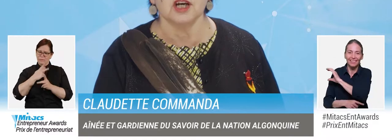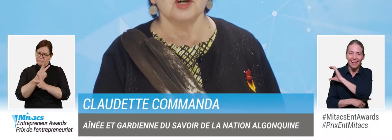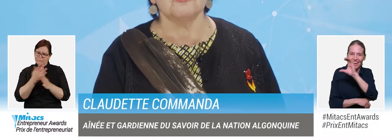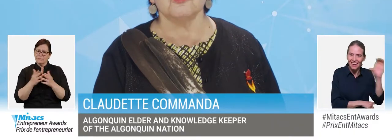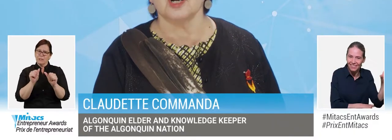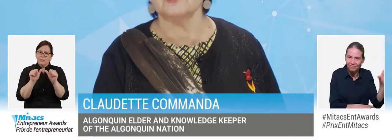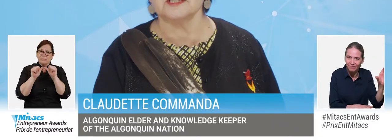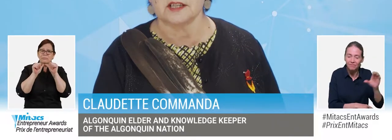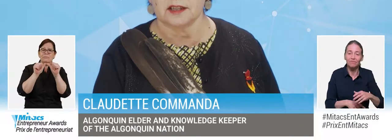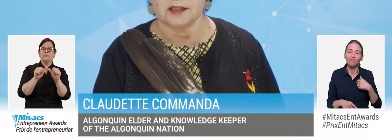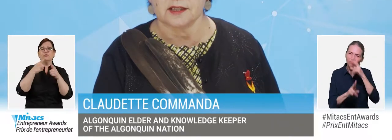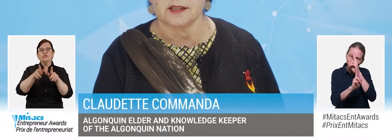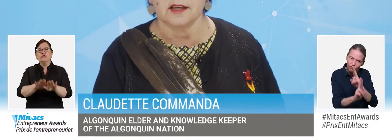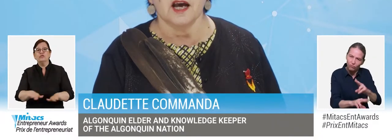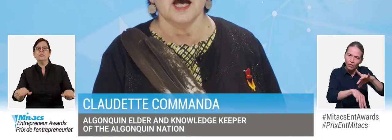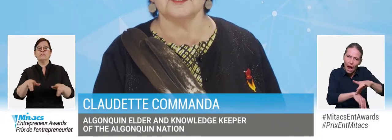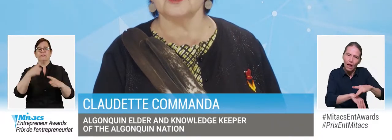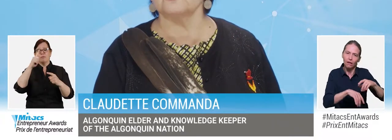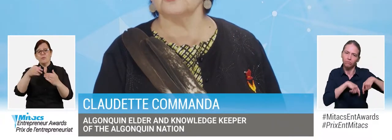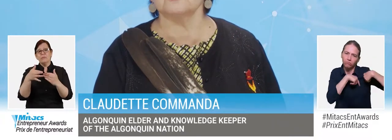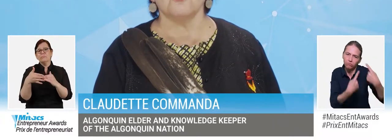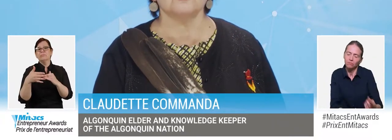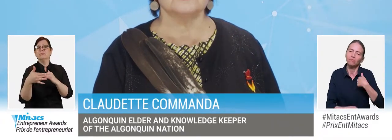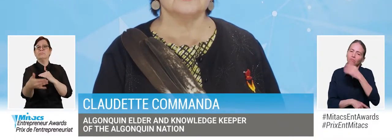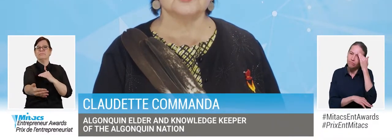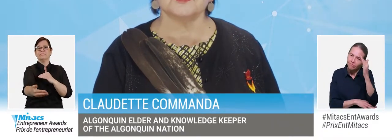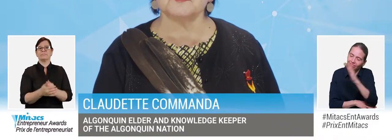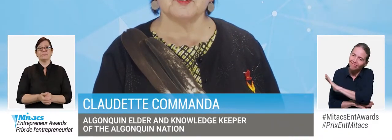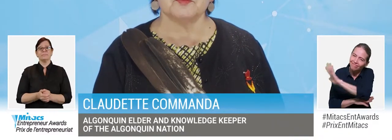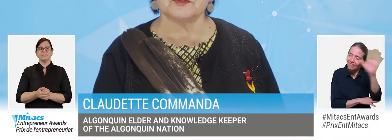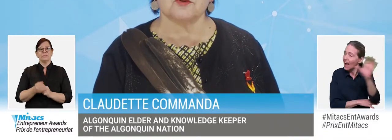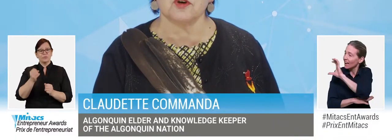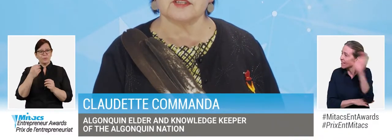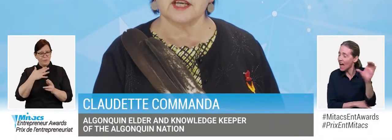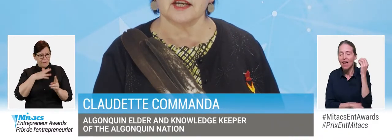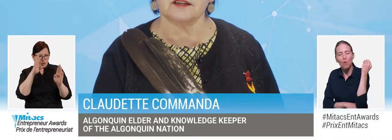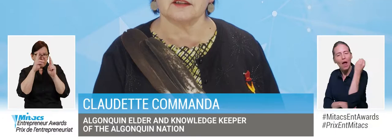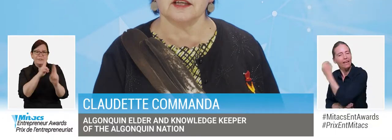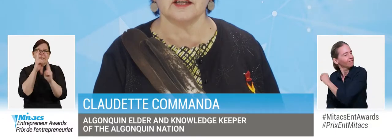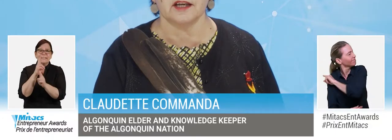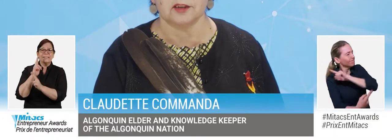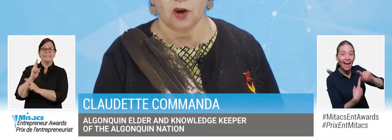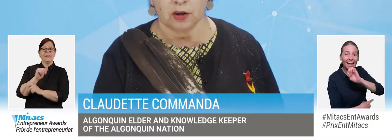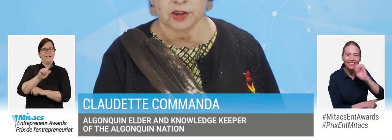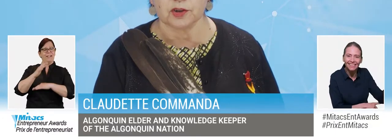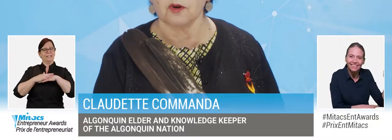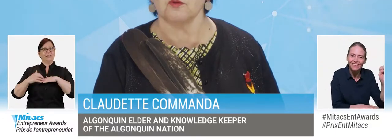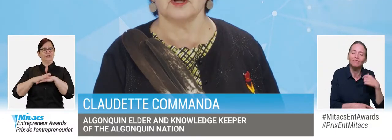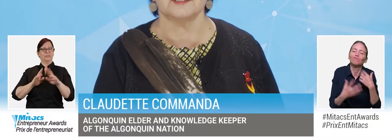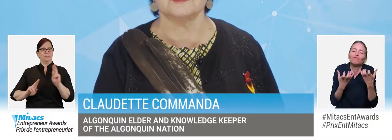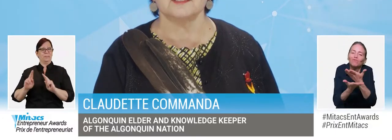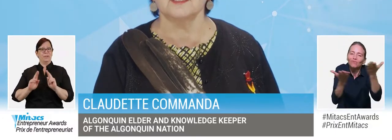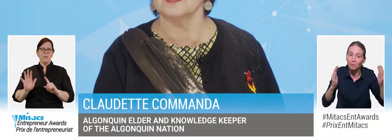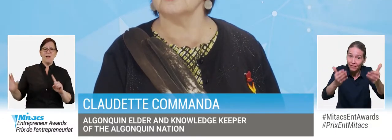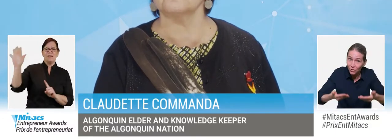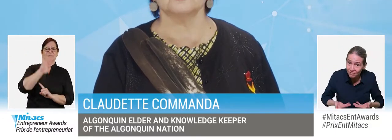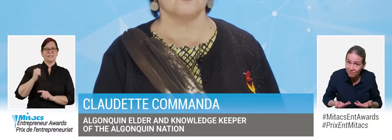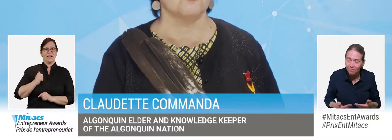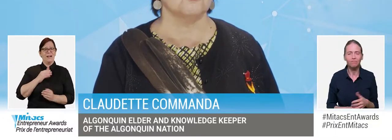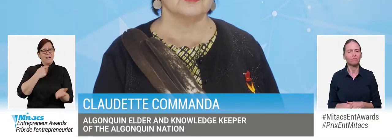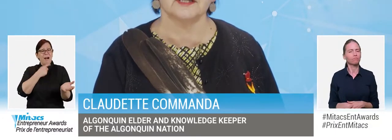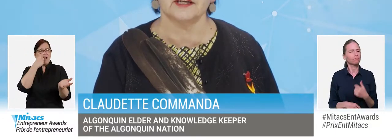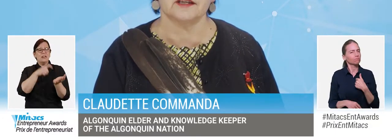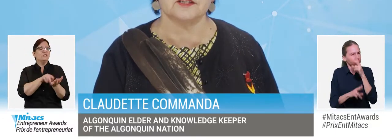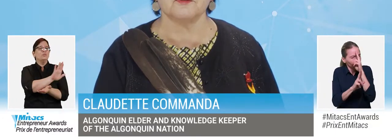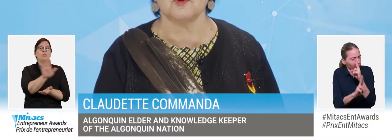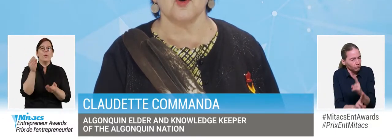children, for our descendants. And I greet all Indigenous peoples across Canada, and I acknowledge your homelands. And I greet